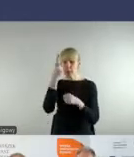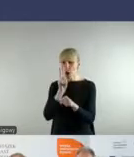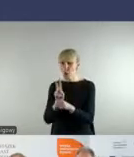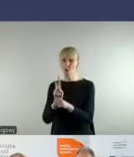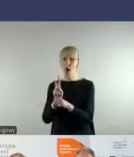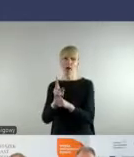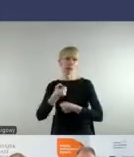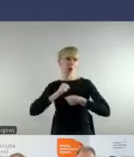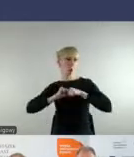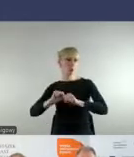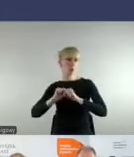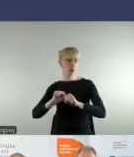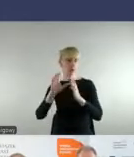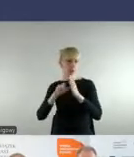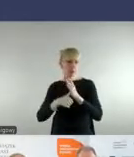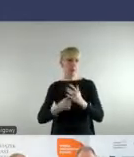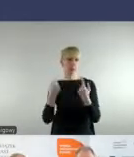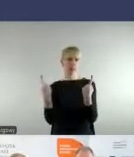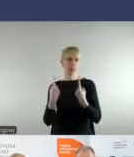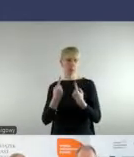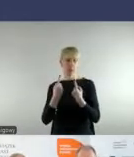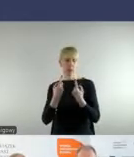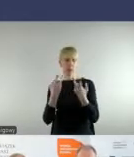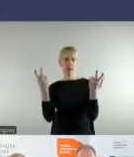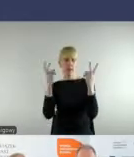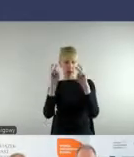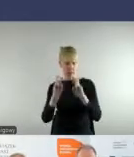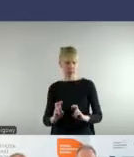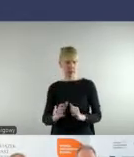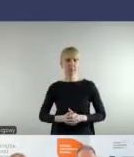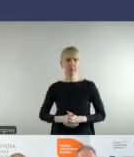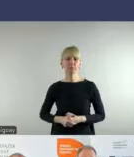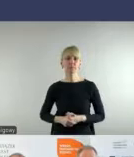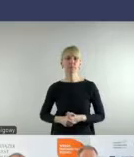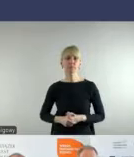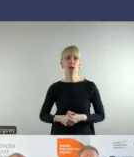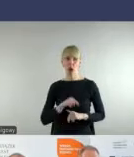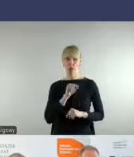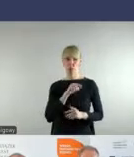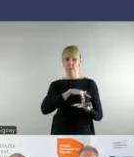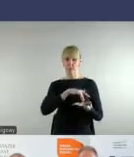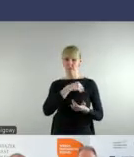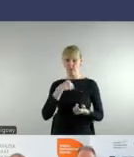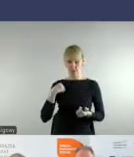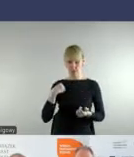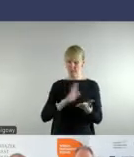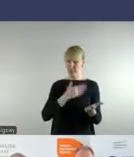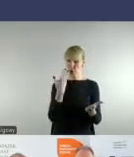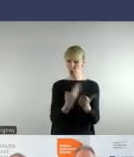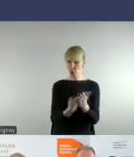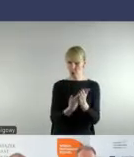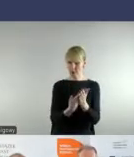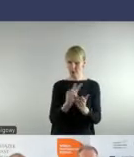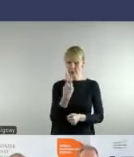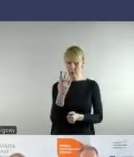shared values, and its influence, its importance for building resilience to crisis situations. In Poland, we're going to